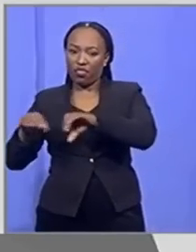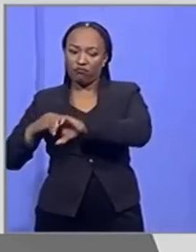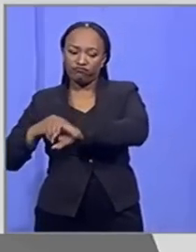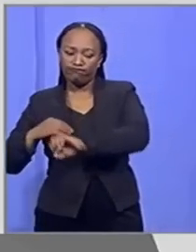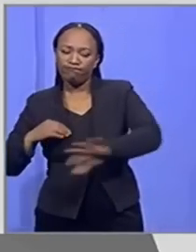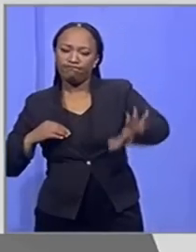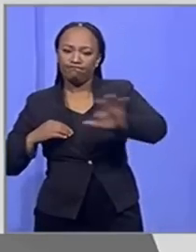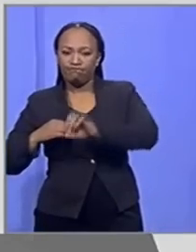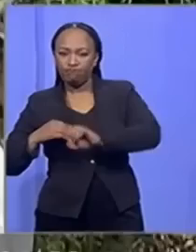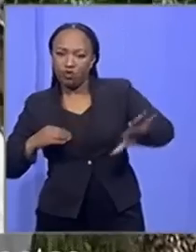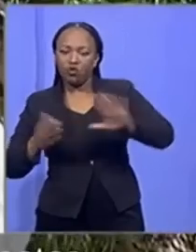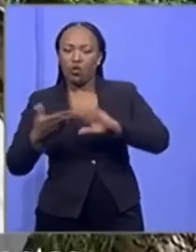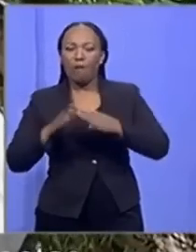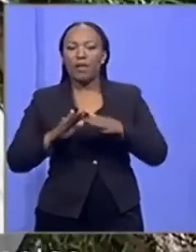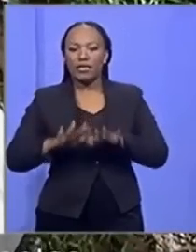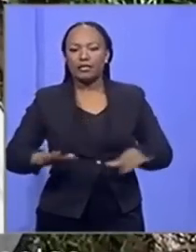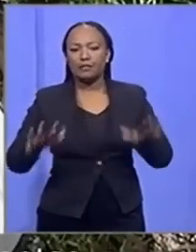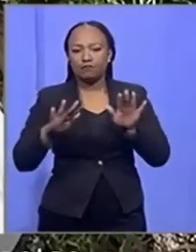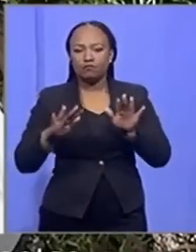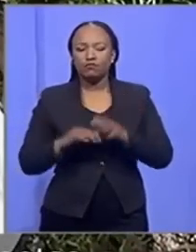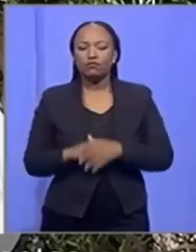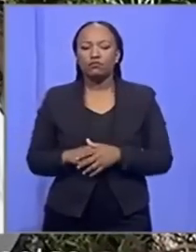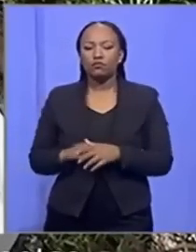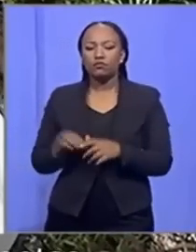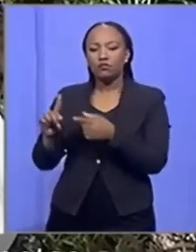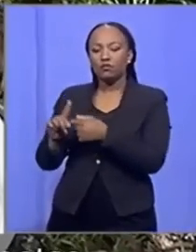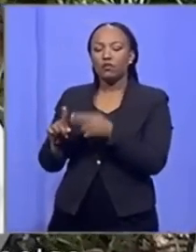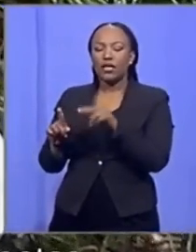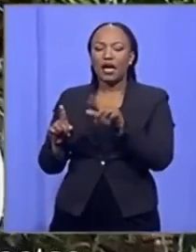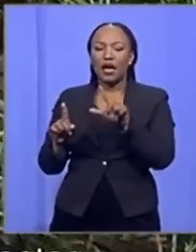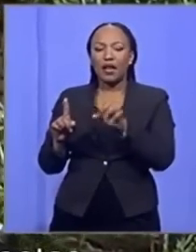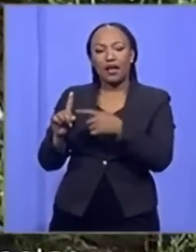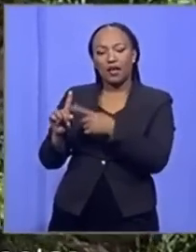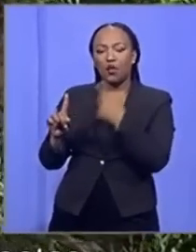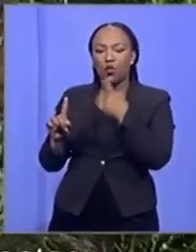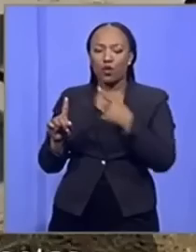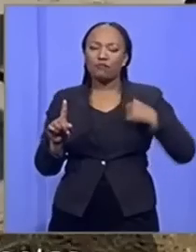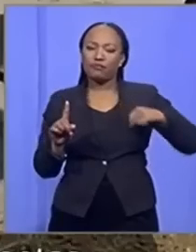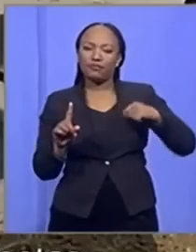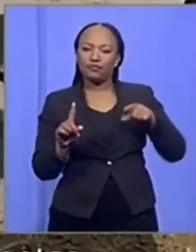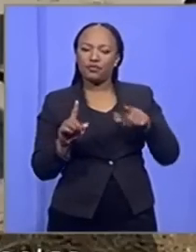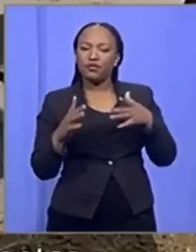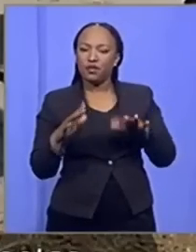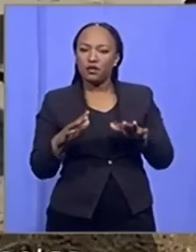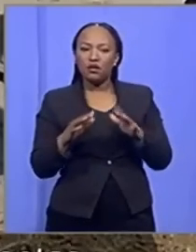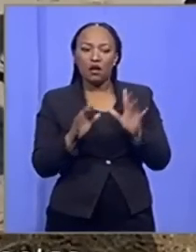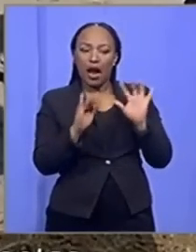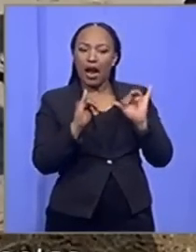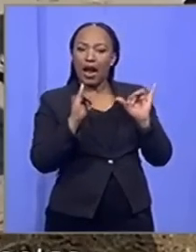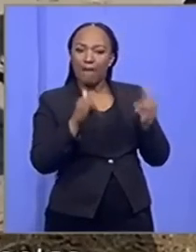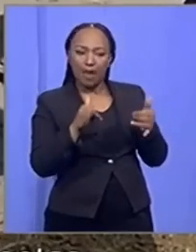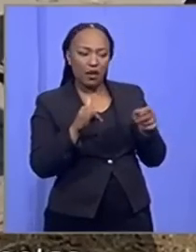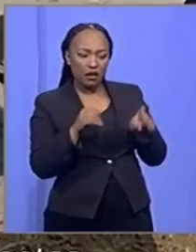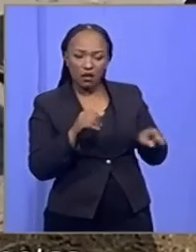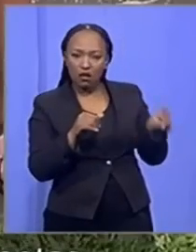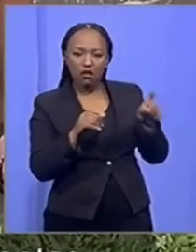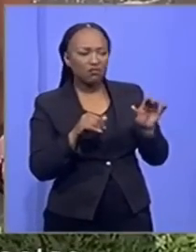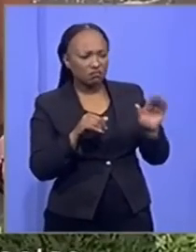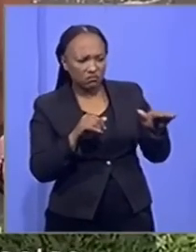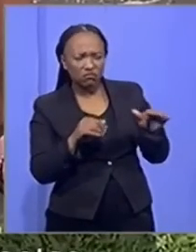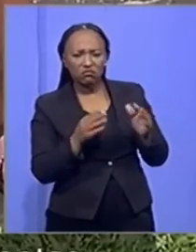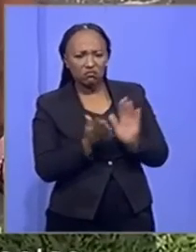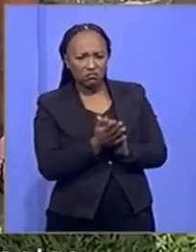motse ya ntlafala. Nale are motsamaisi wa masepala o kopane le bora kontraka mme a balaela gore ba itlhaganedise